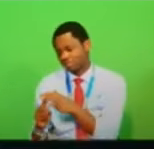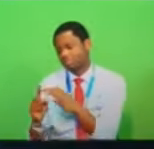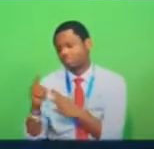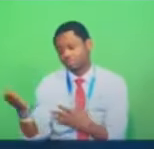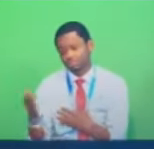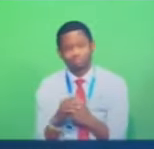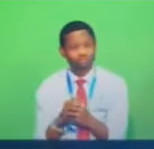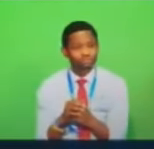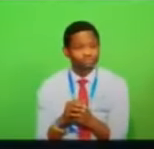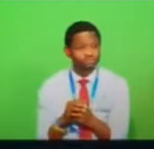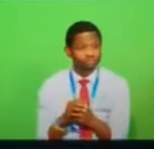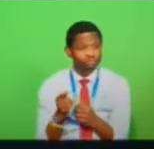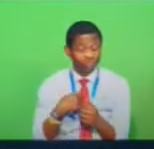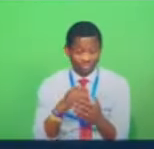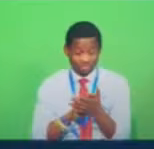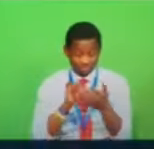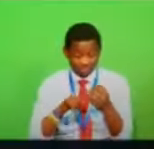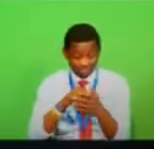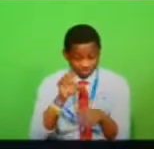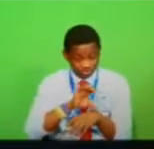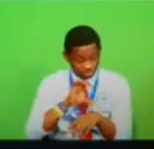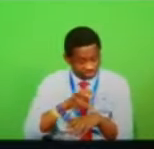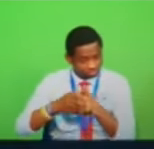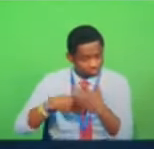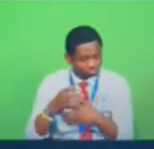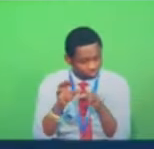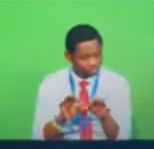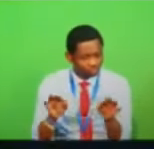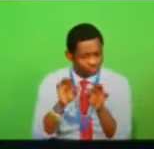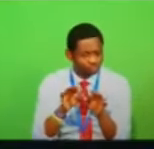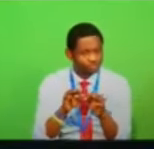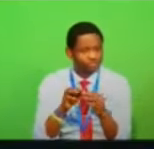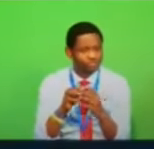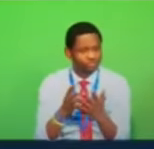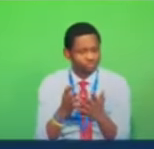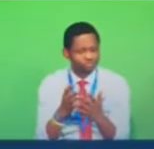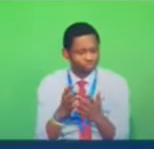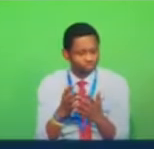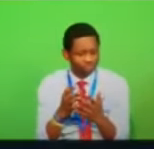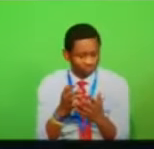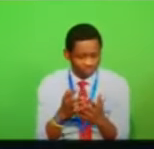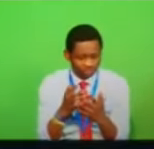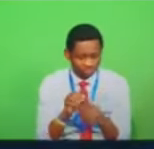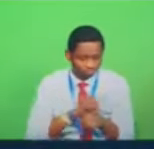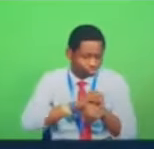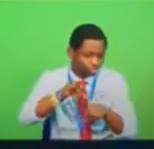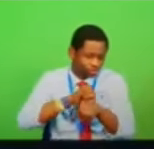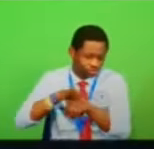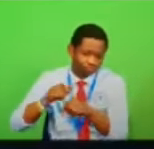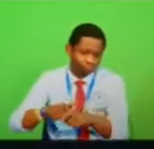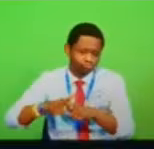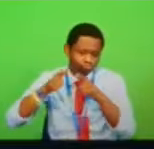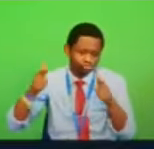system. And I believe that as a church, it will be important to unleash a band of Christocentric technocrats into